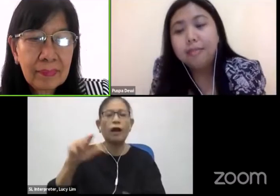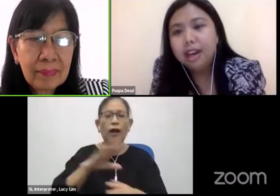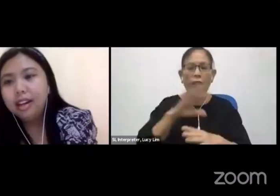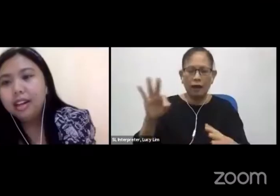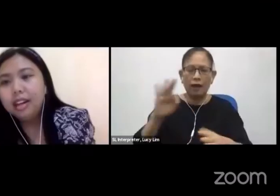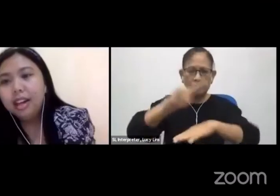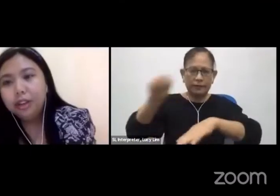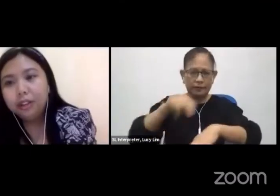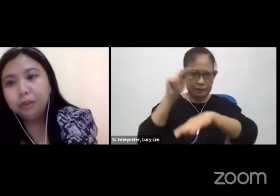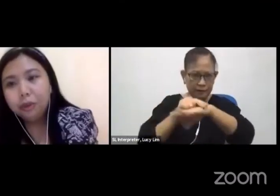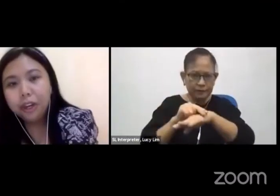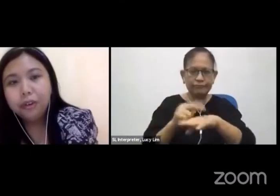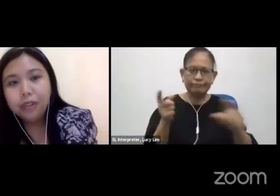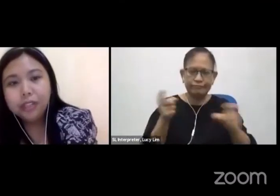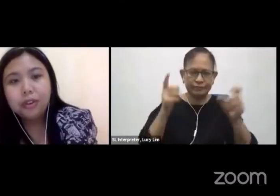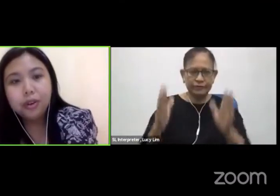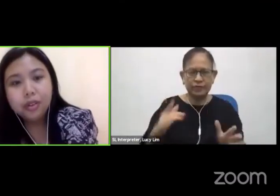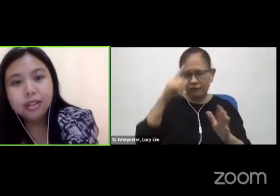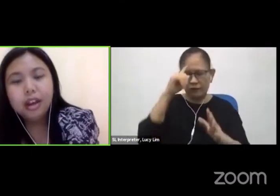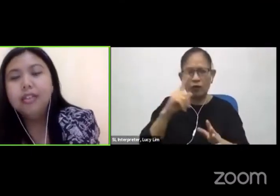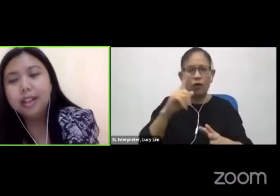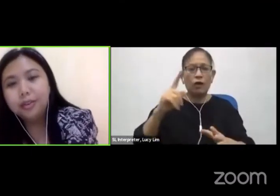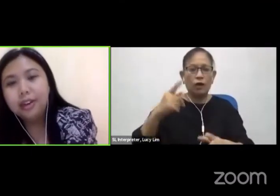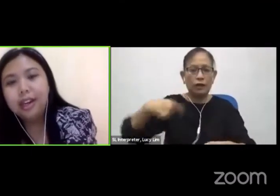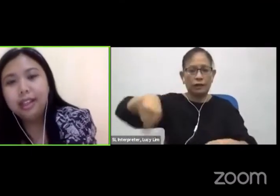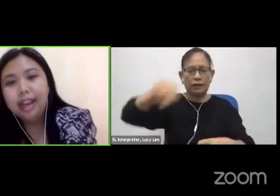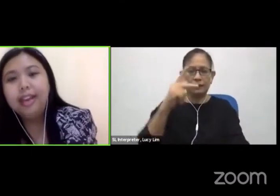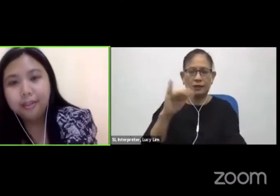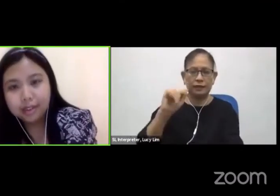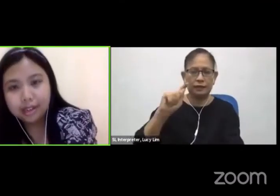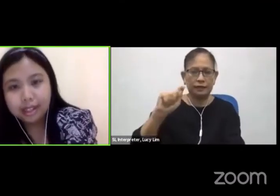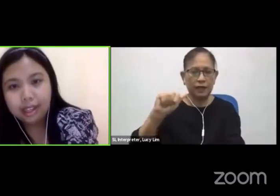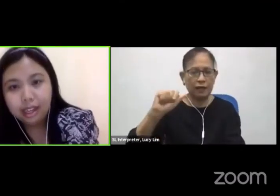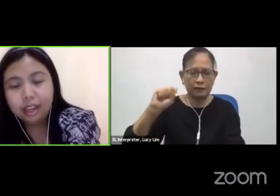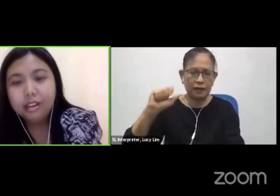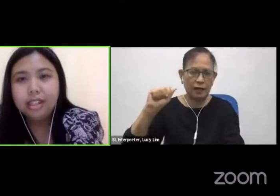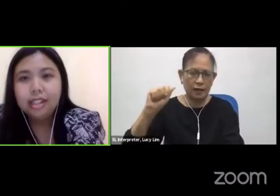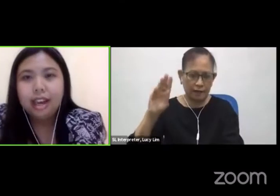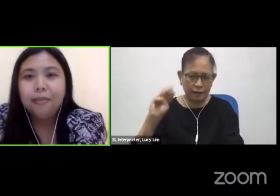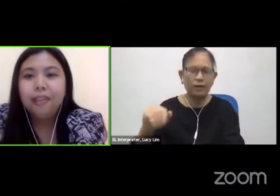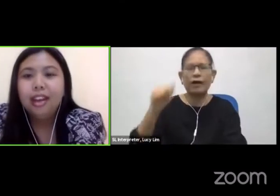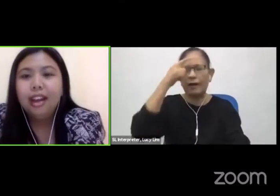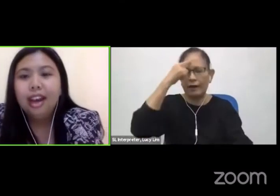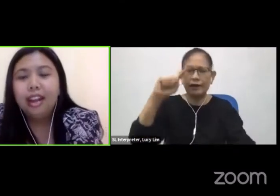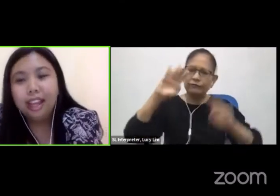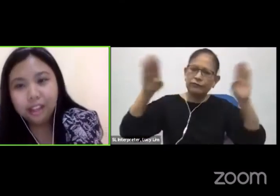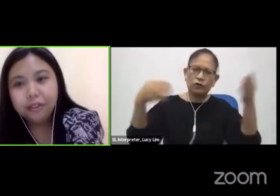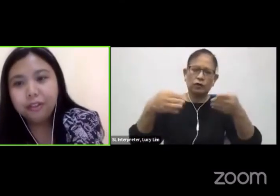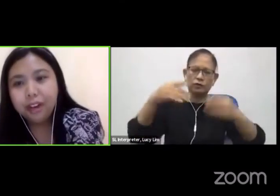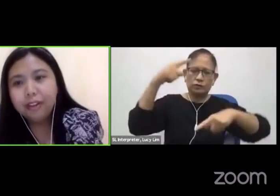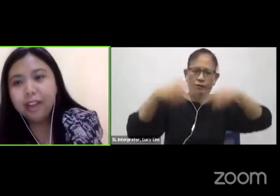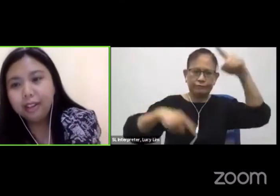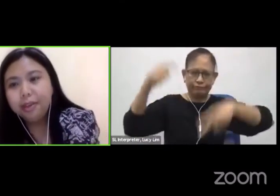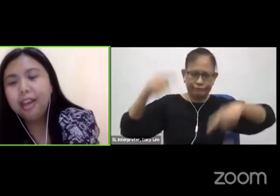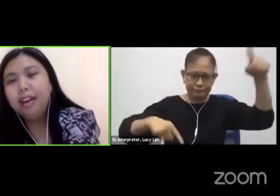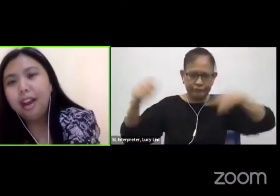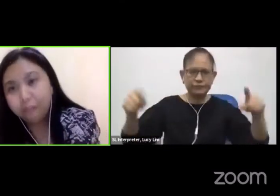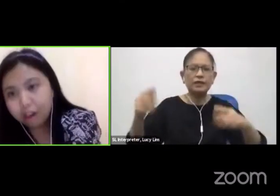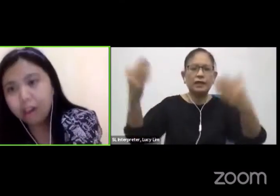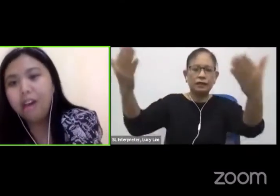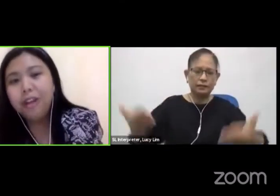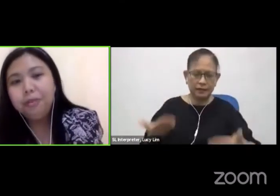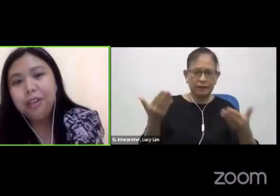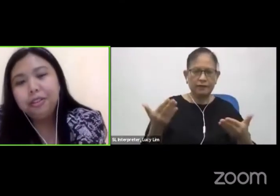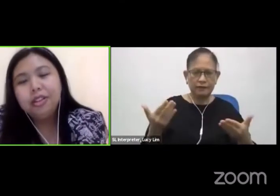Sama, a youth network which focuses on sexuality and diversity in Indonesia. Thank you for inviting me and